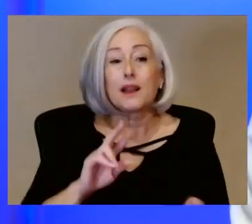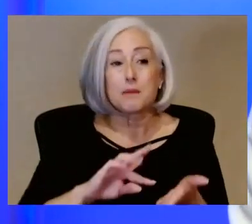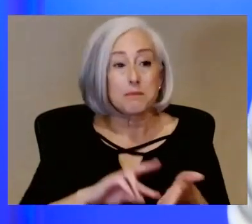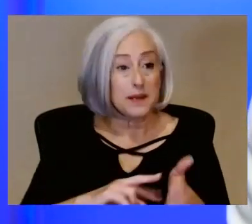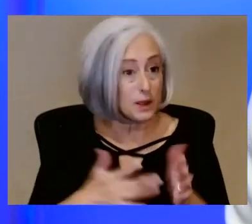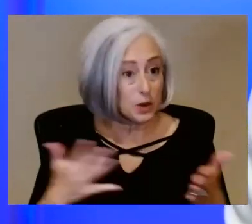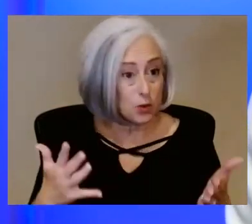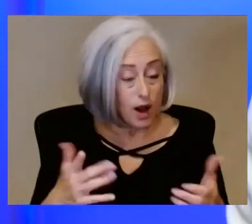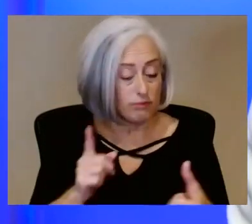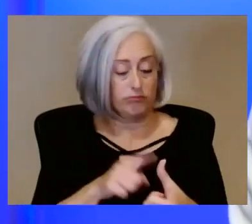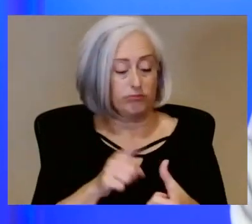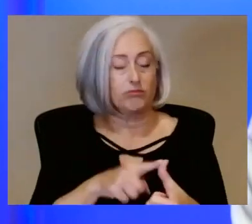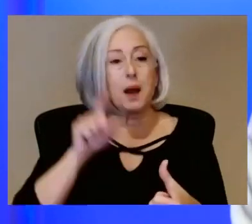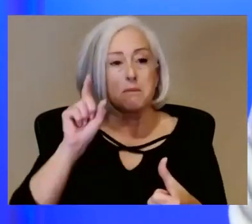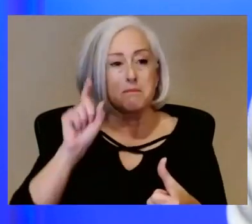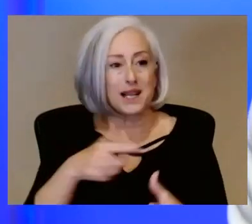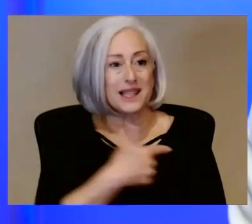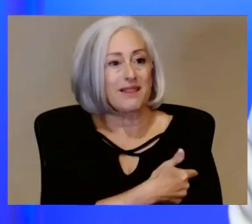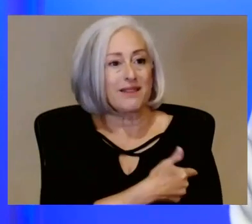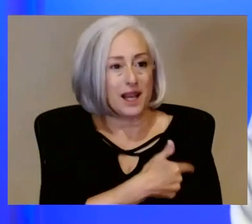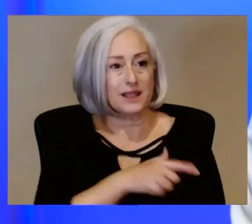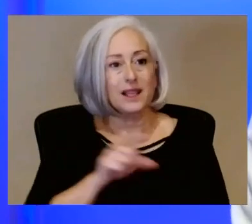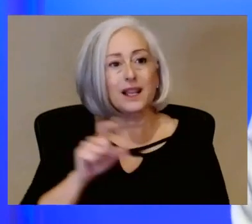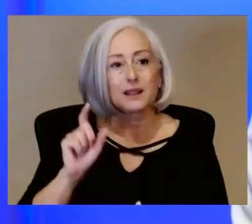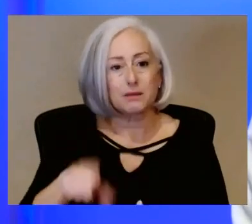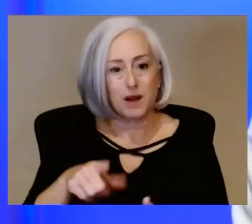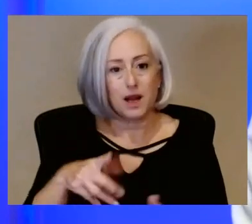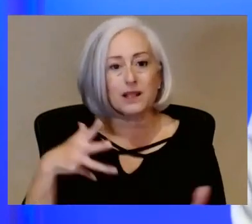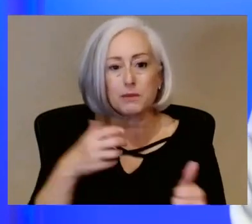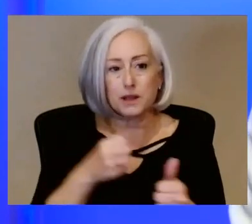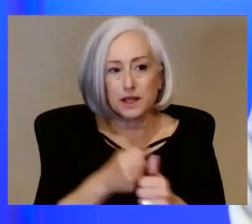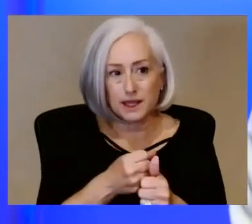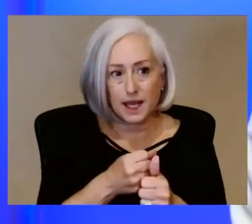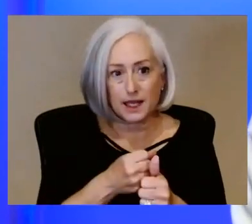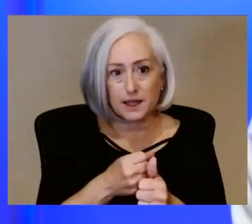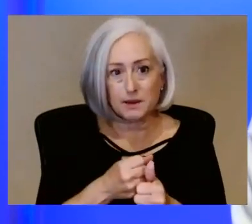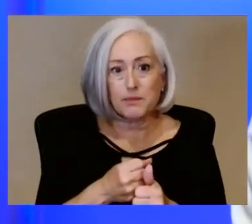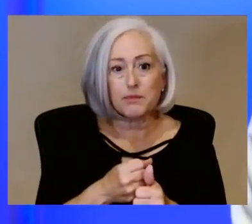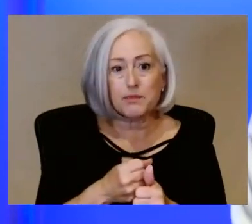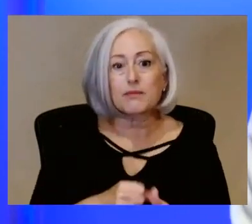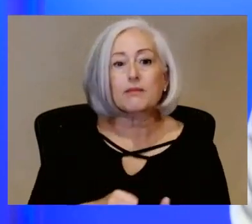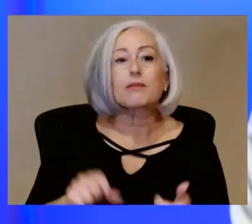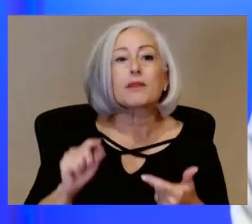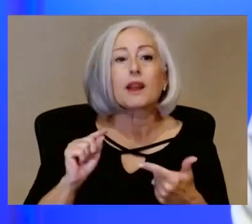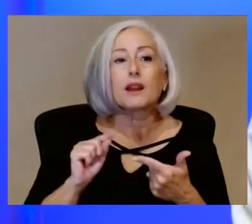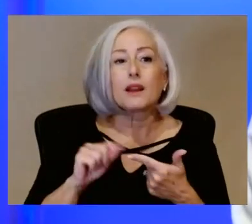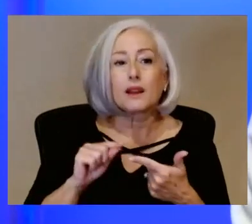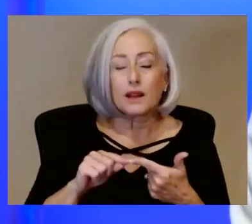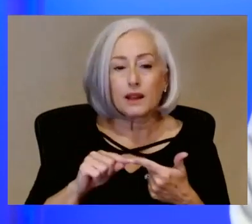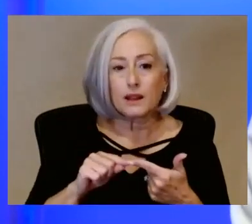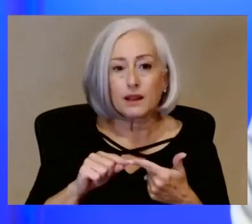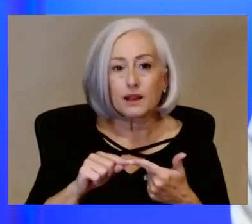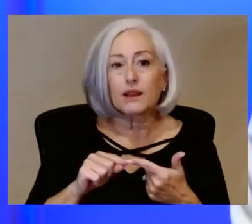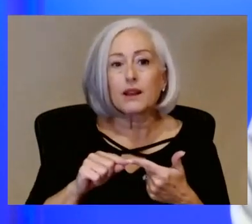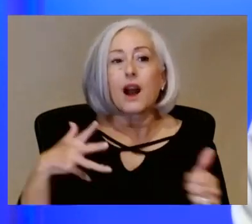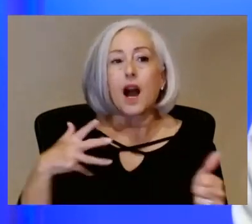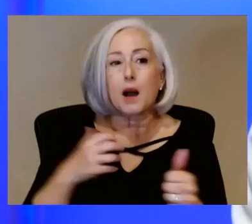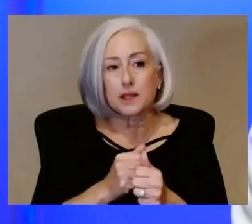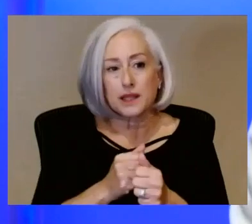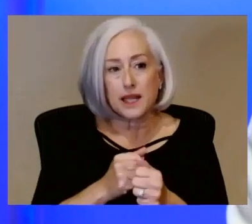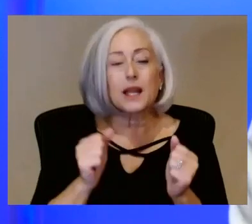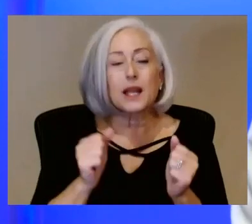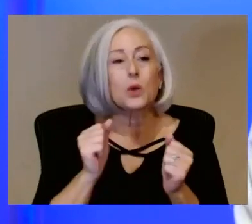do. But it is also getting tested early to get on Paxlovid early. You know, being up to date with your vaccines and being on Paxlovid is going